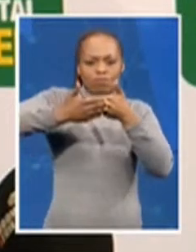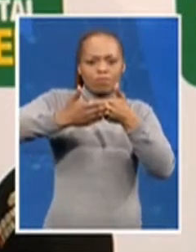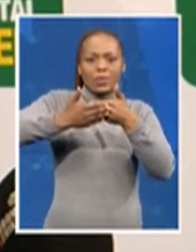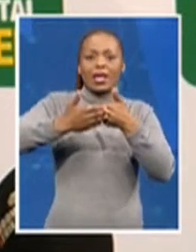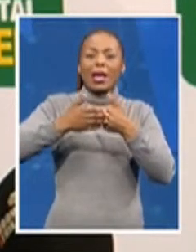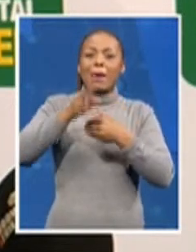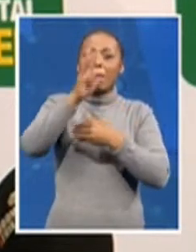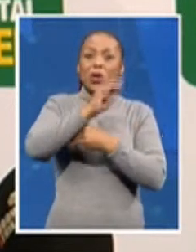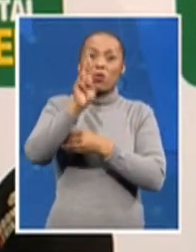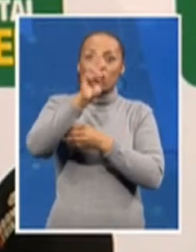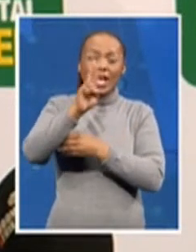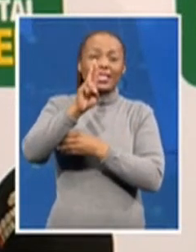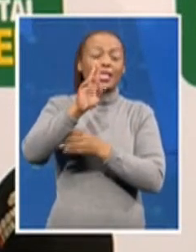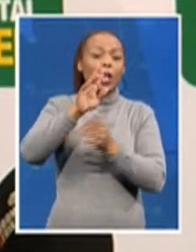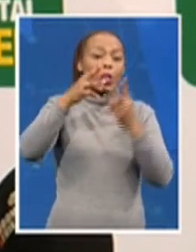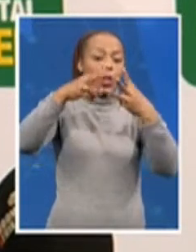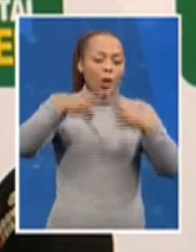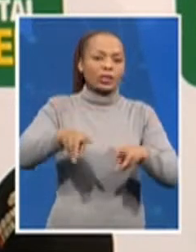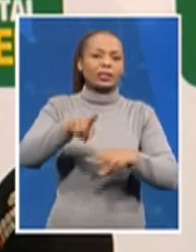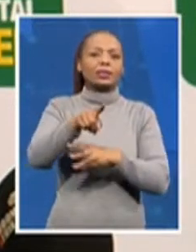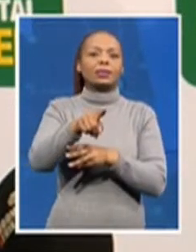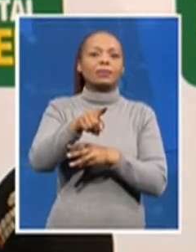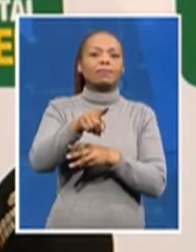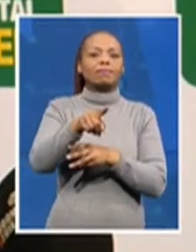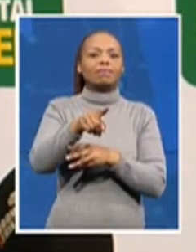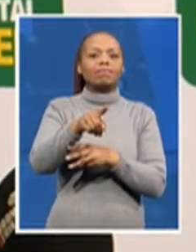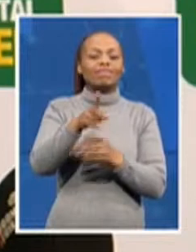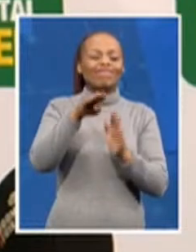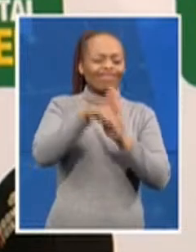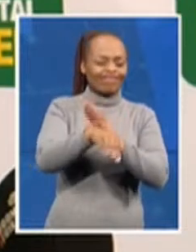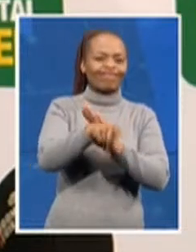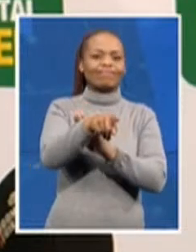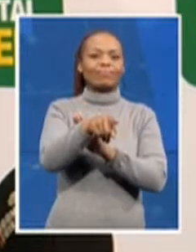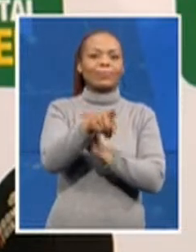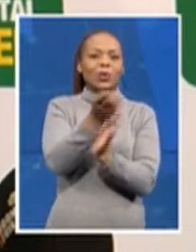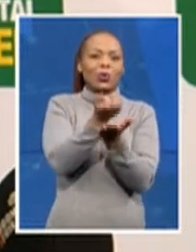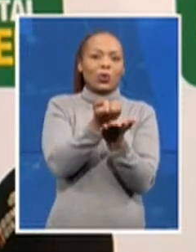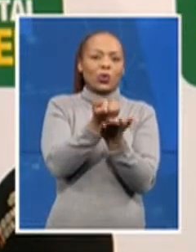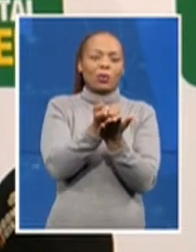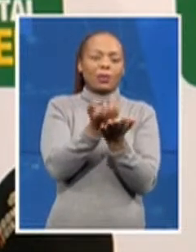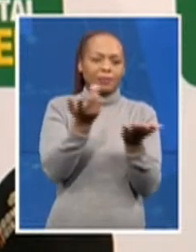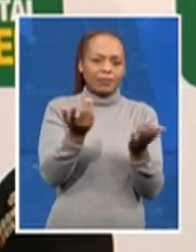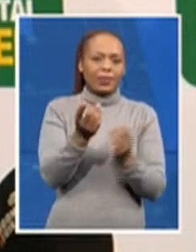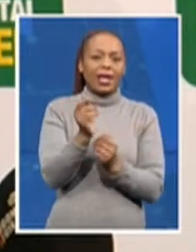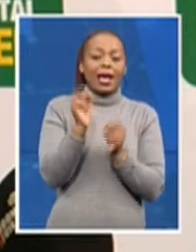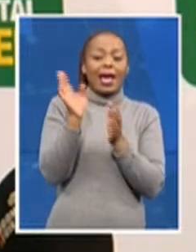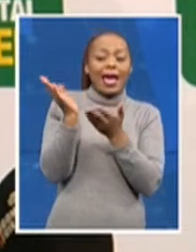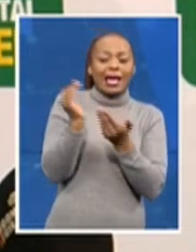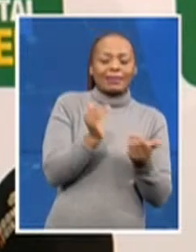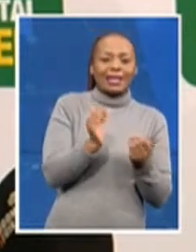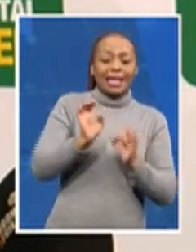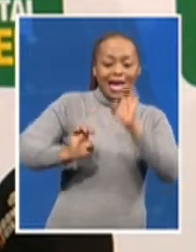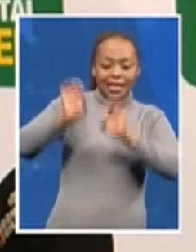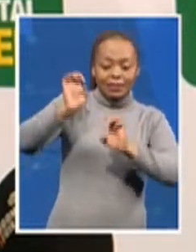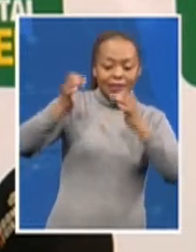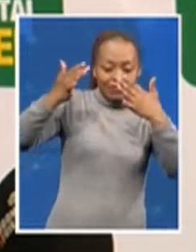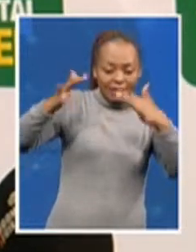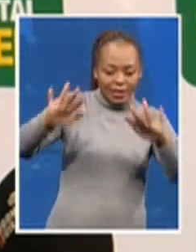economy. We expect that once the assessment is complete, the figures may be far much